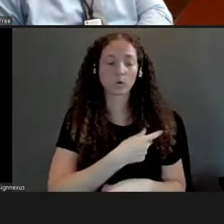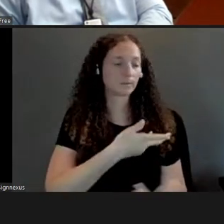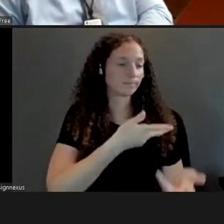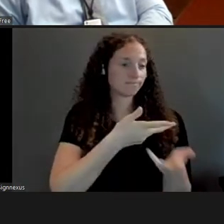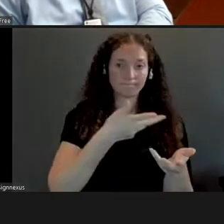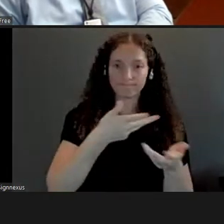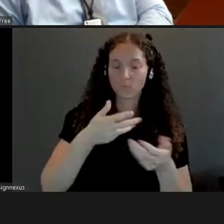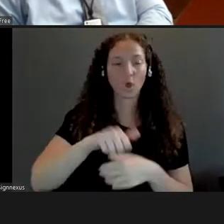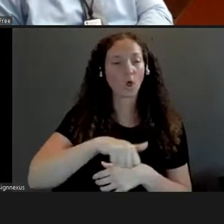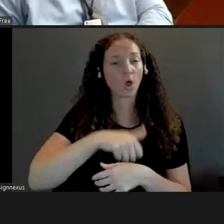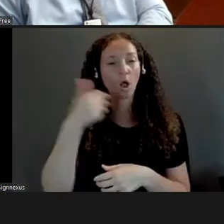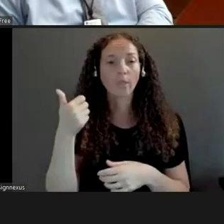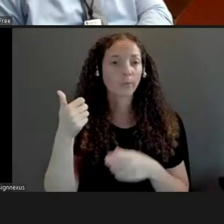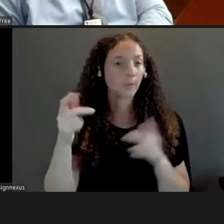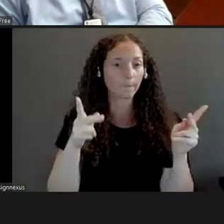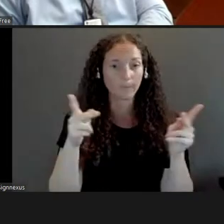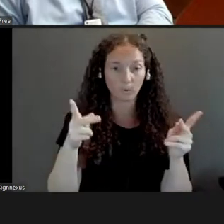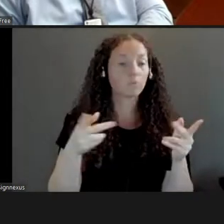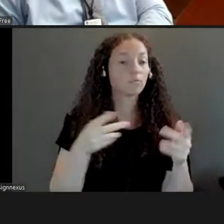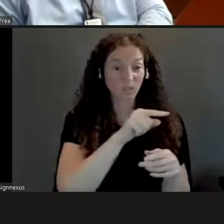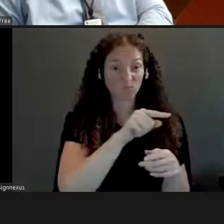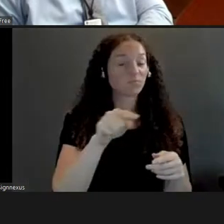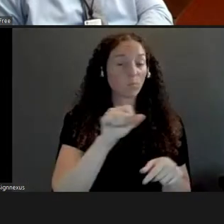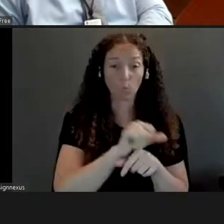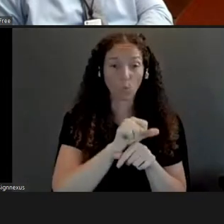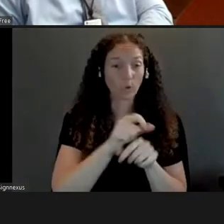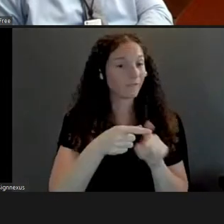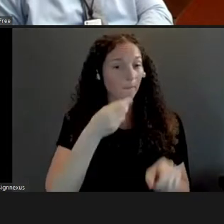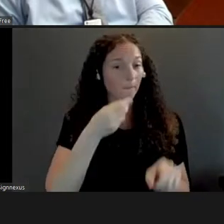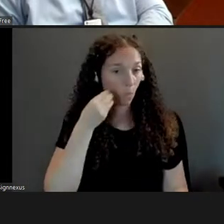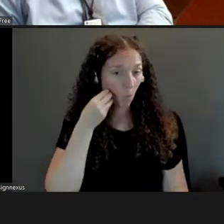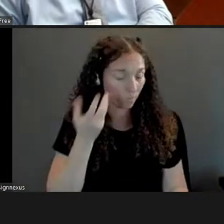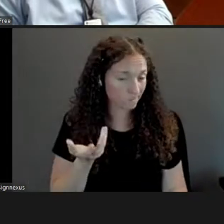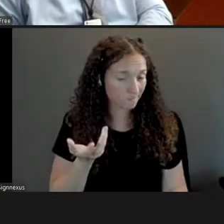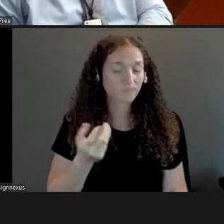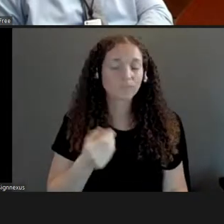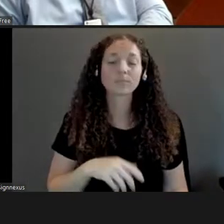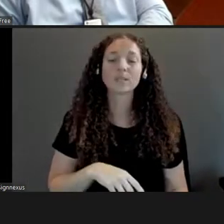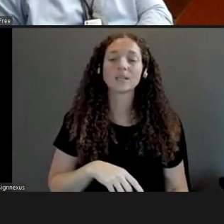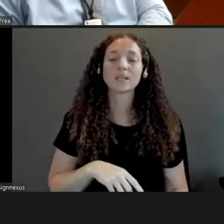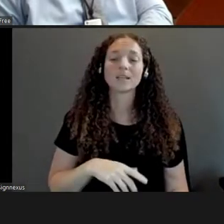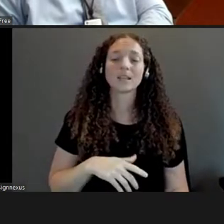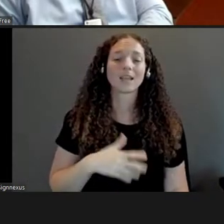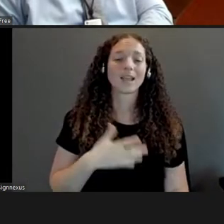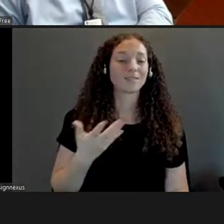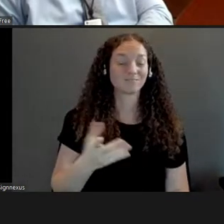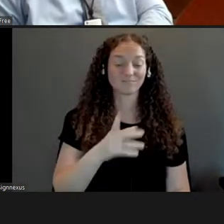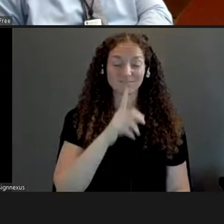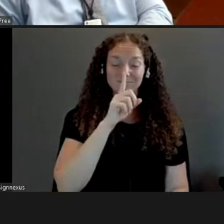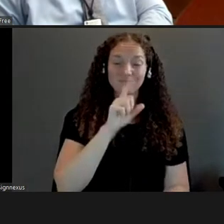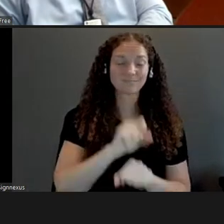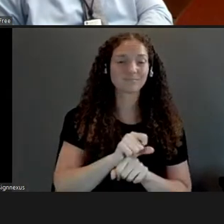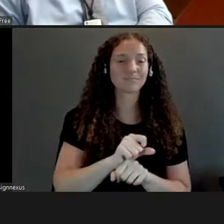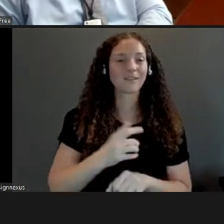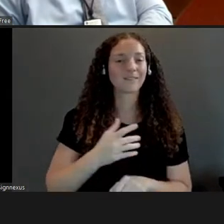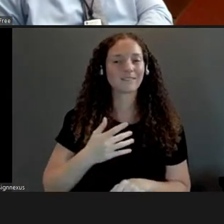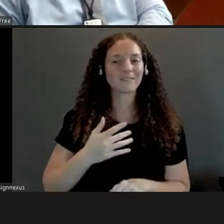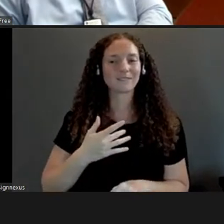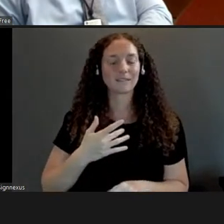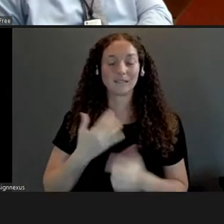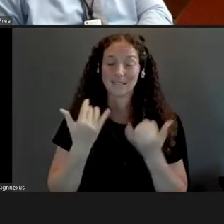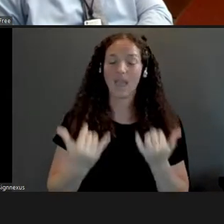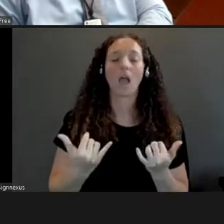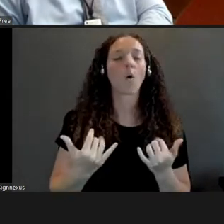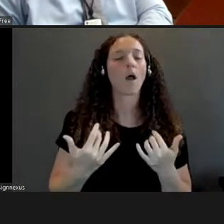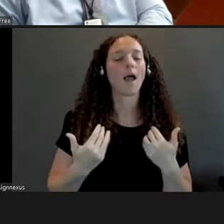have the luxury of working from home. And the dynamic it's created is we now have earlier conference